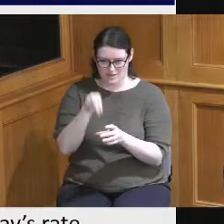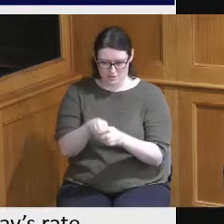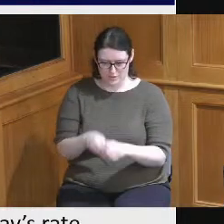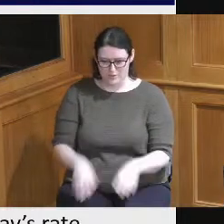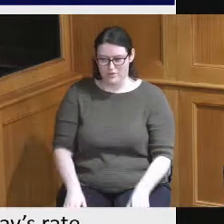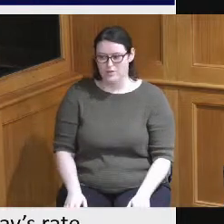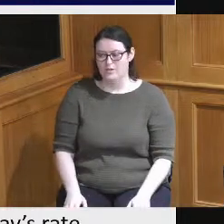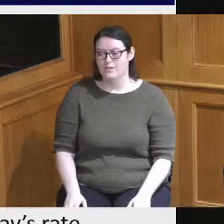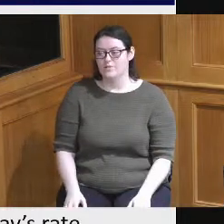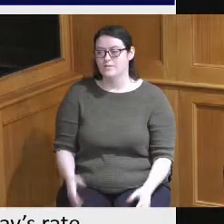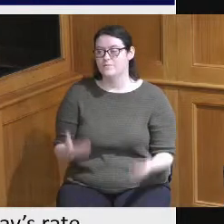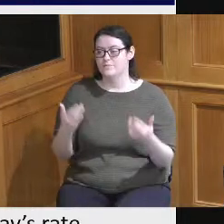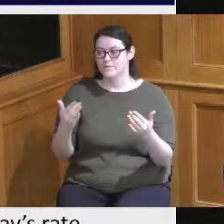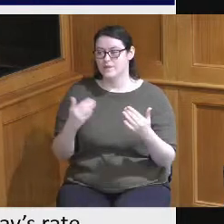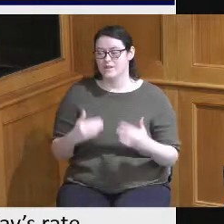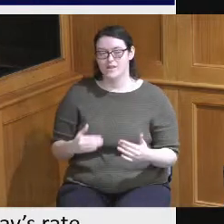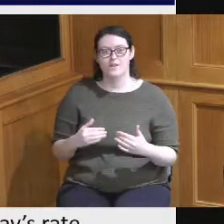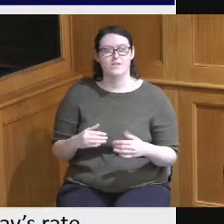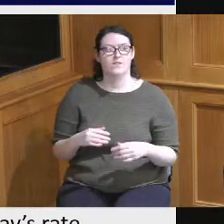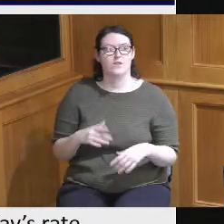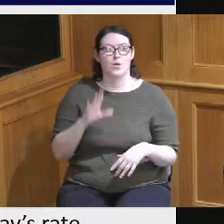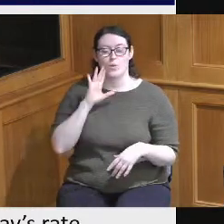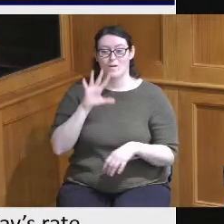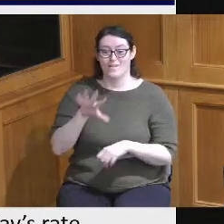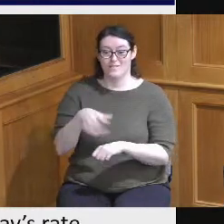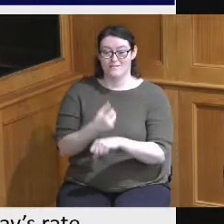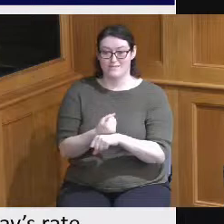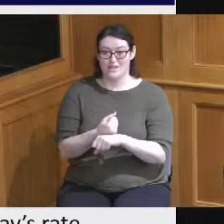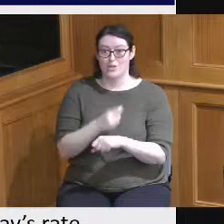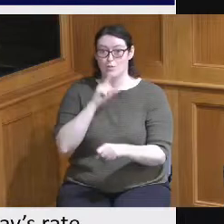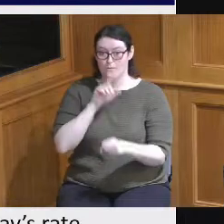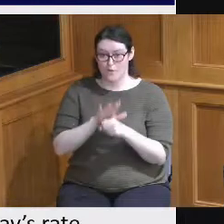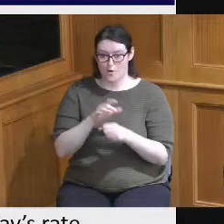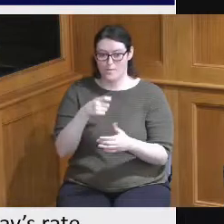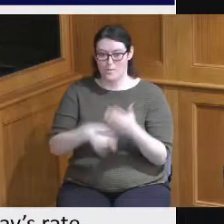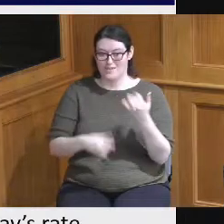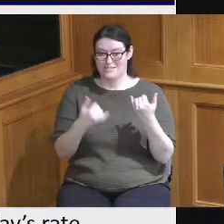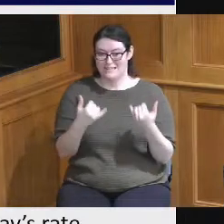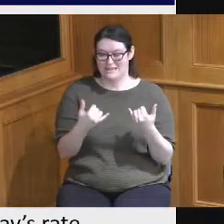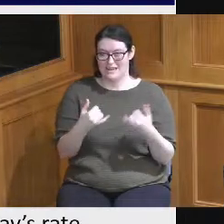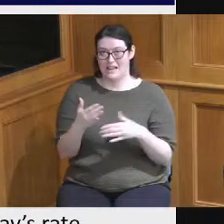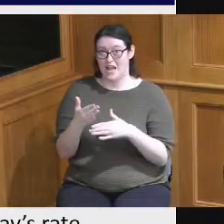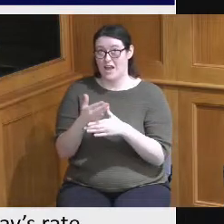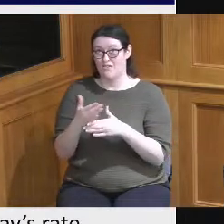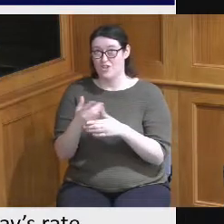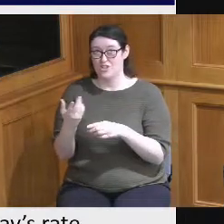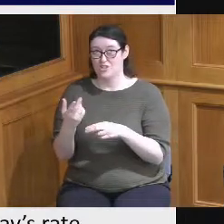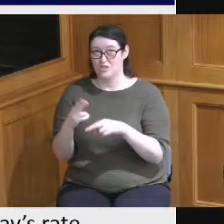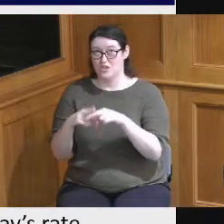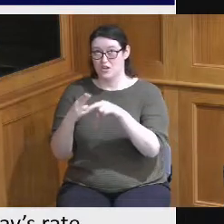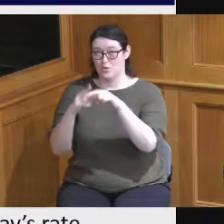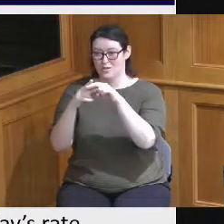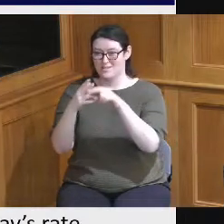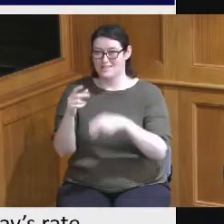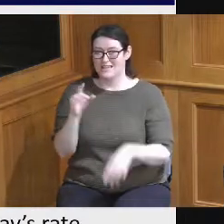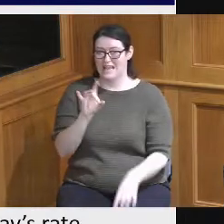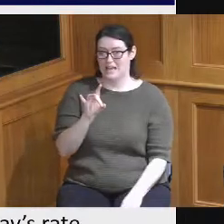By entering into the 10-year agreement, we lock into these prices today. The average price increase is 8 to